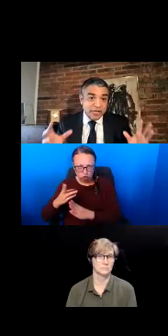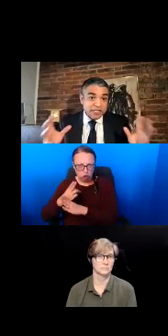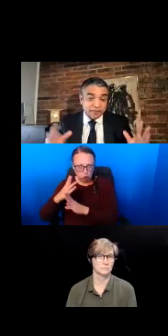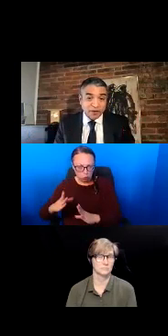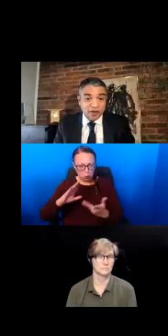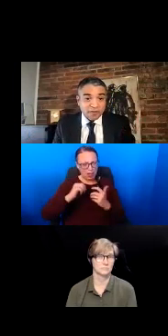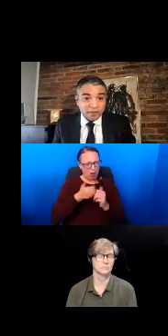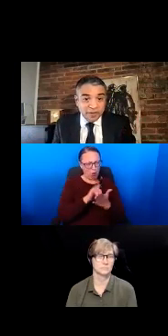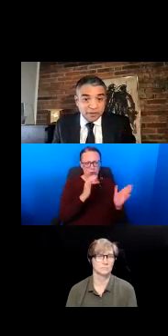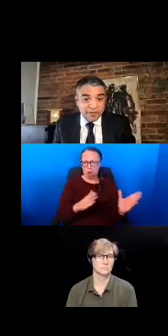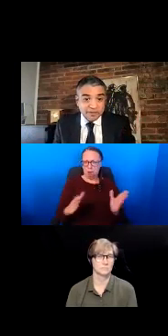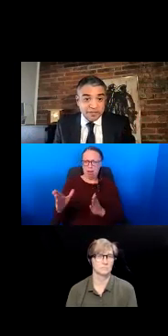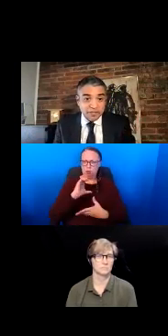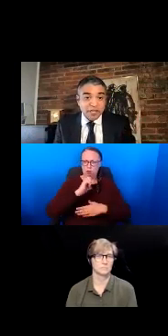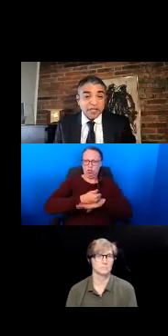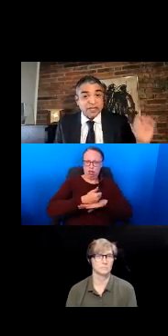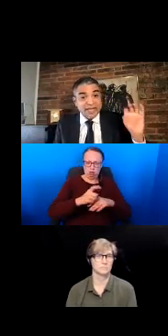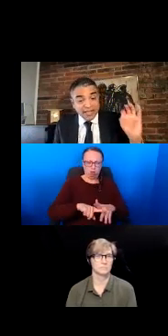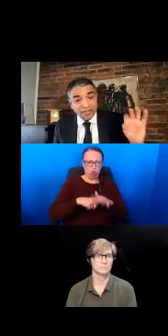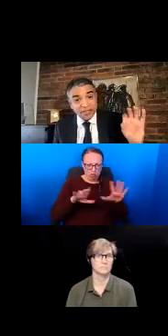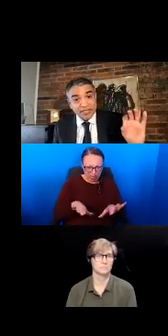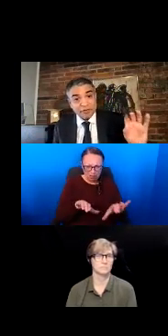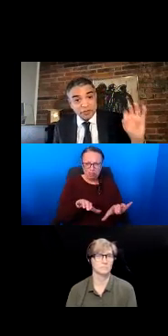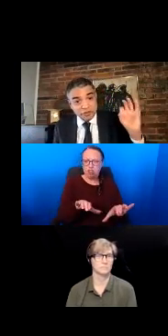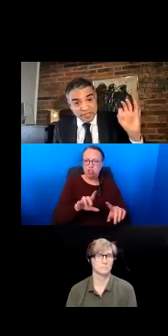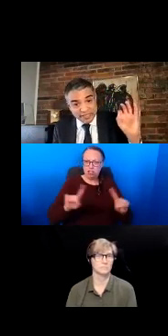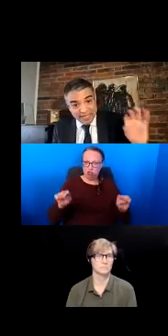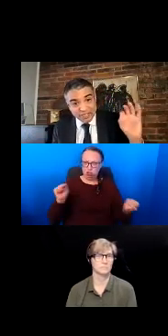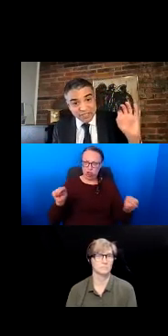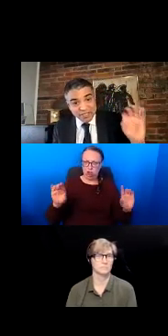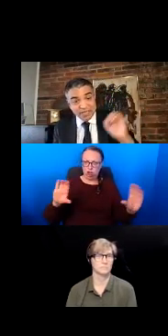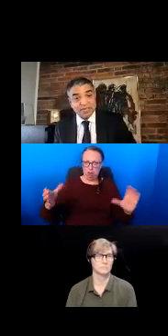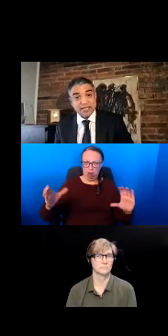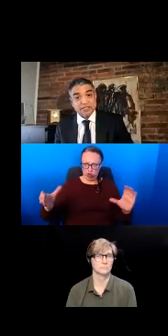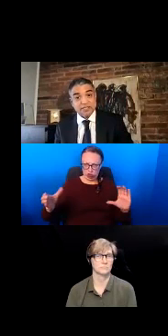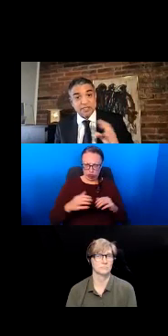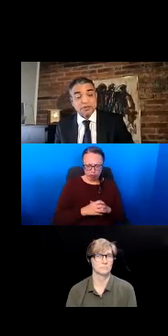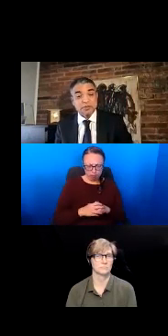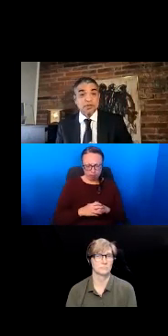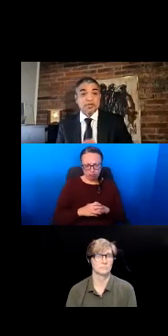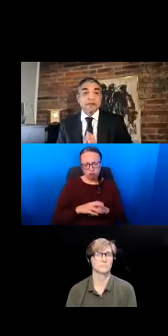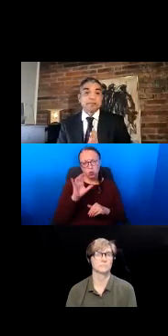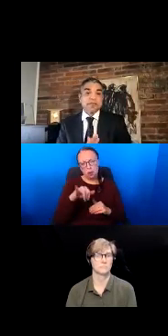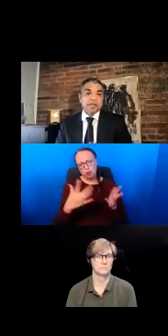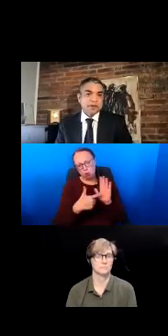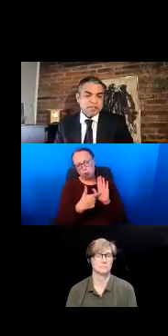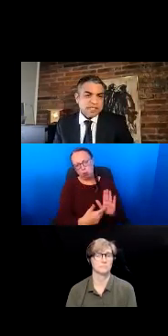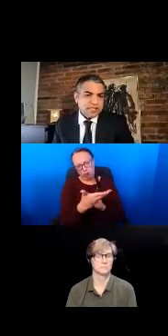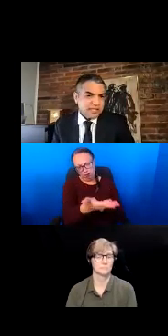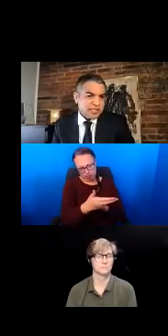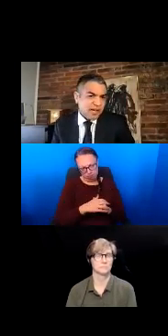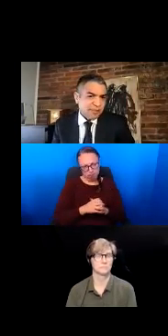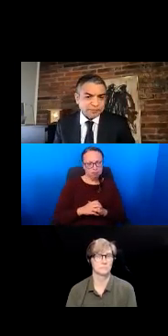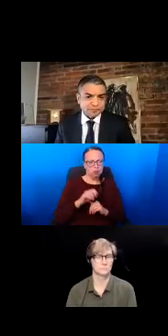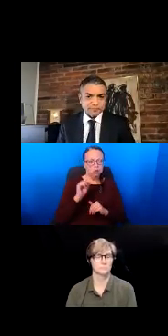activation differ from the patterns of activation in healthy language users engaged in the same tasks? So that's what I'm showing here. And what you can see in